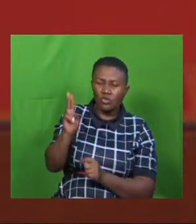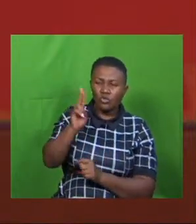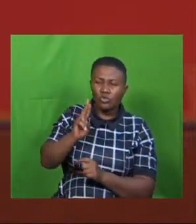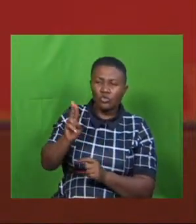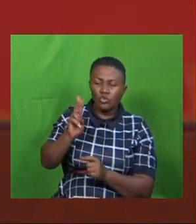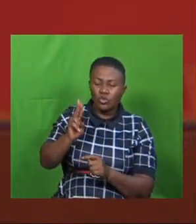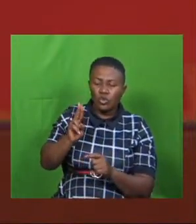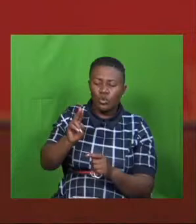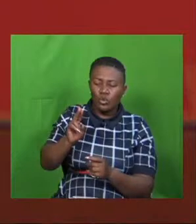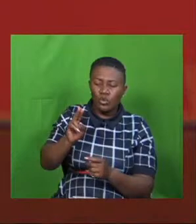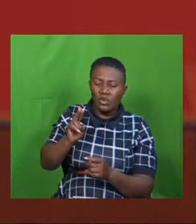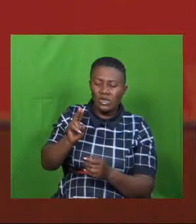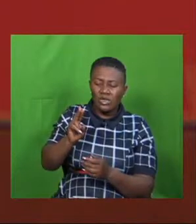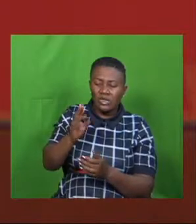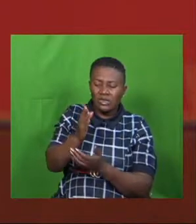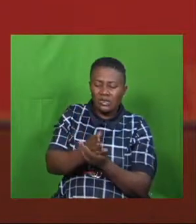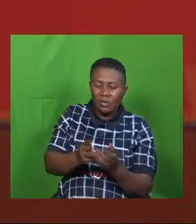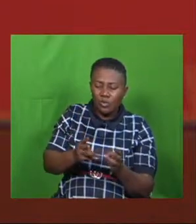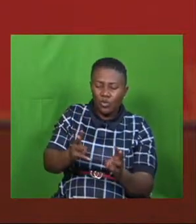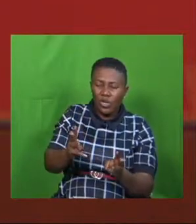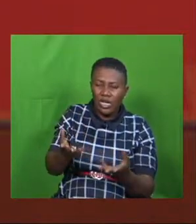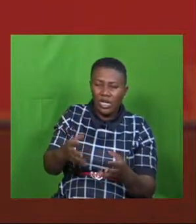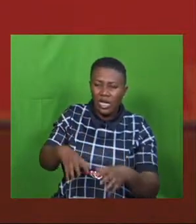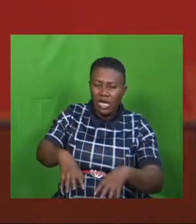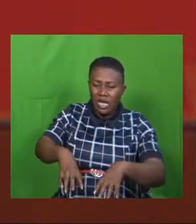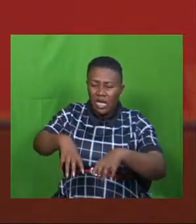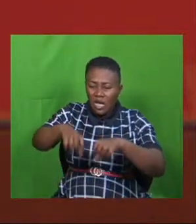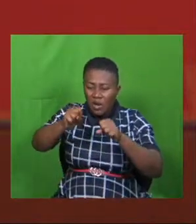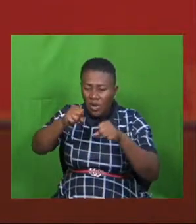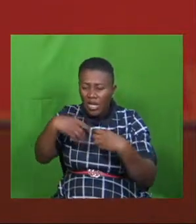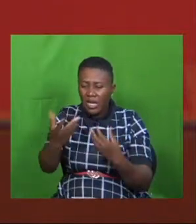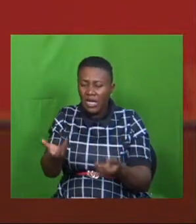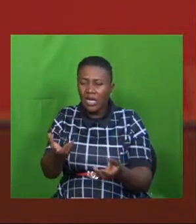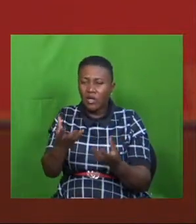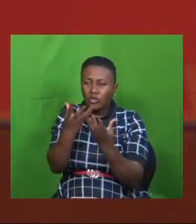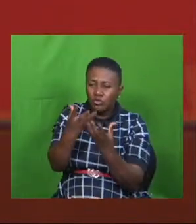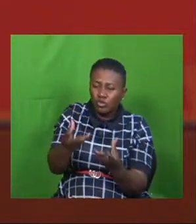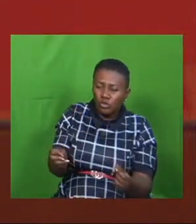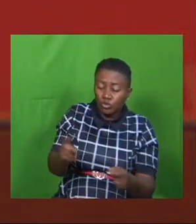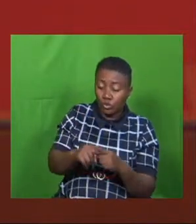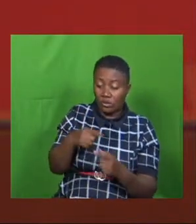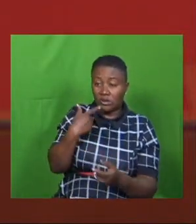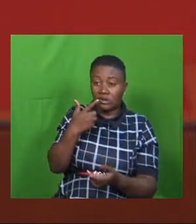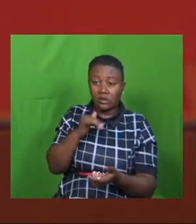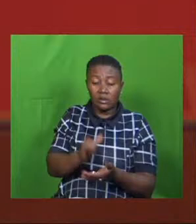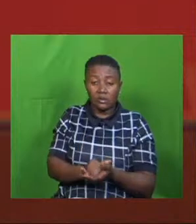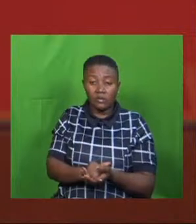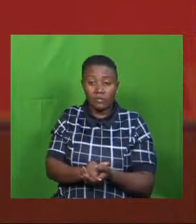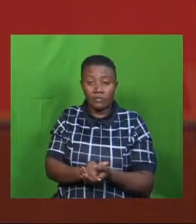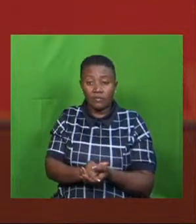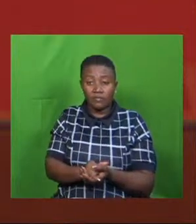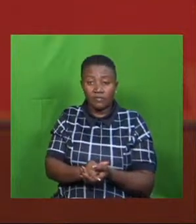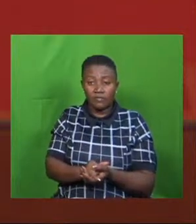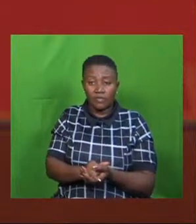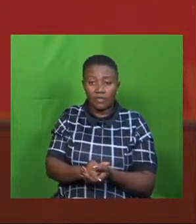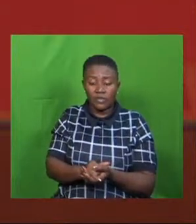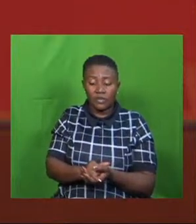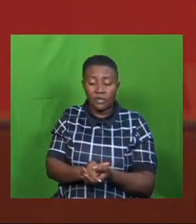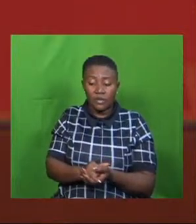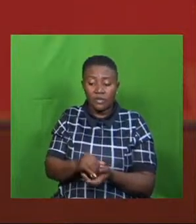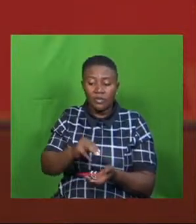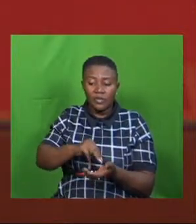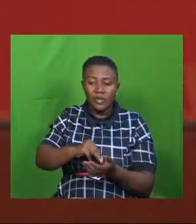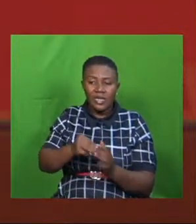reports and approval of some resolutions to say that there have been technical approval of